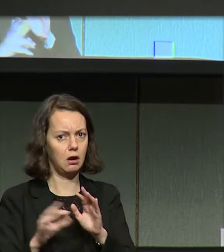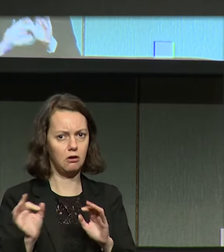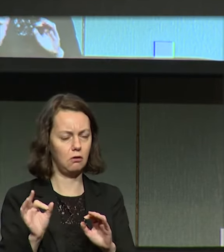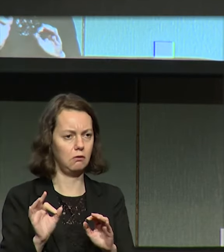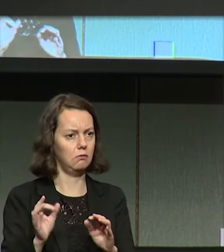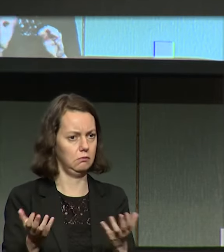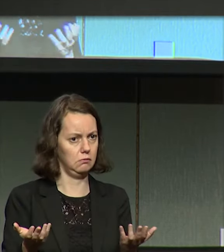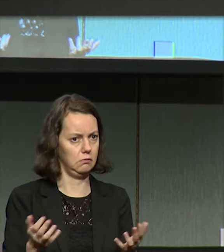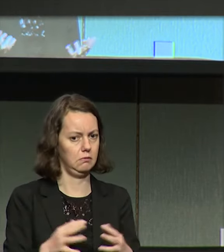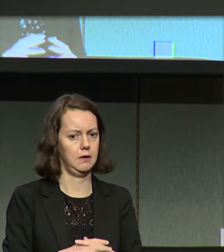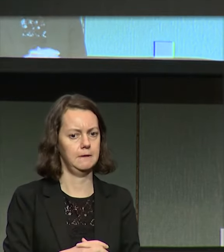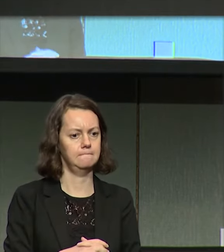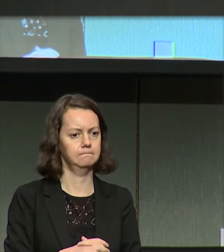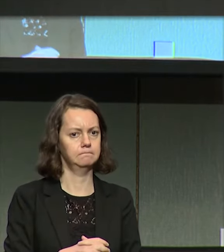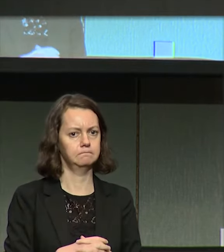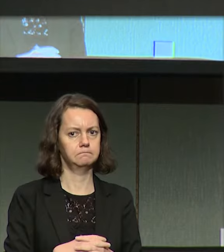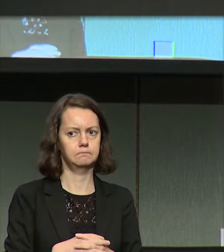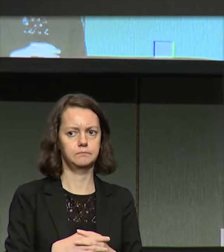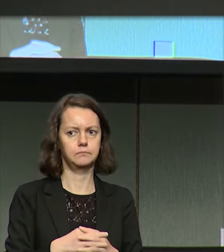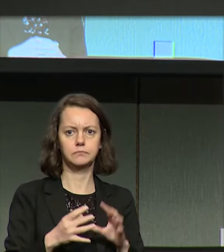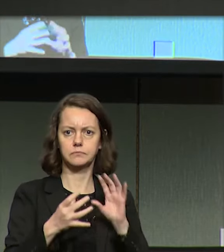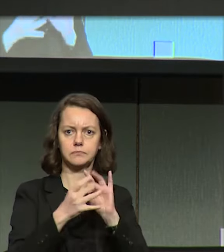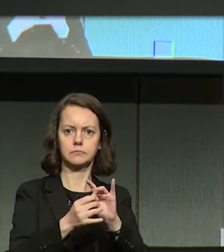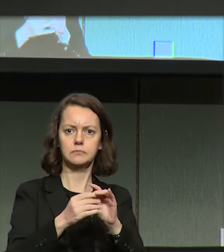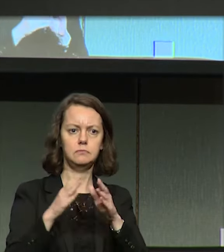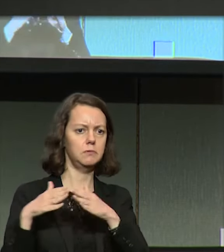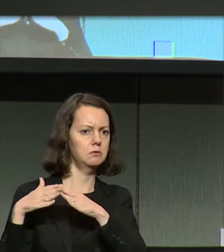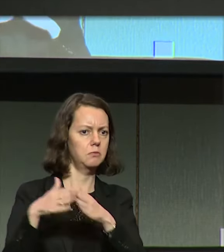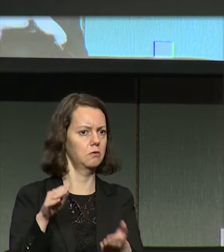doesn't connect me to Governor Phillip.